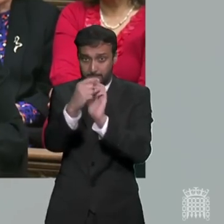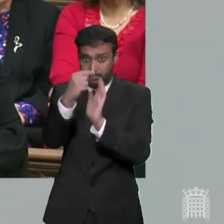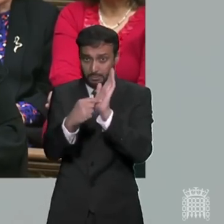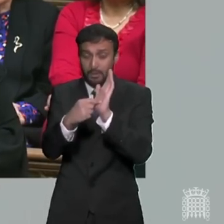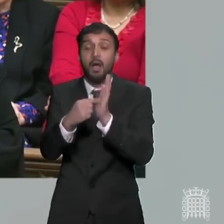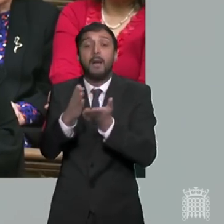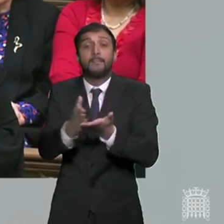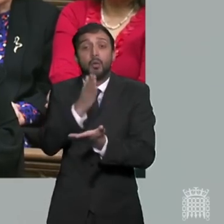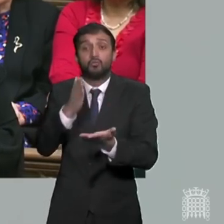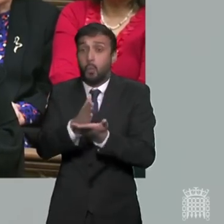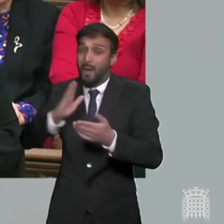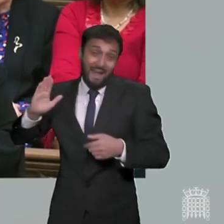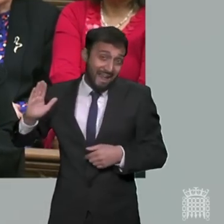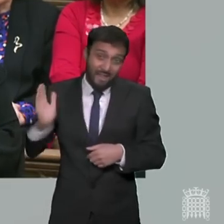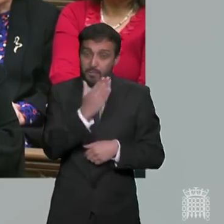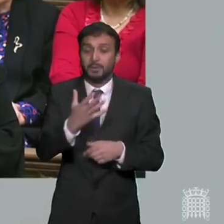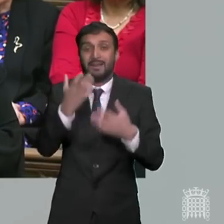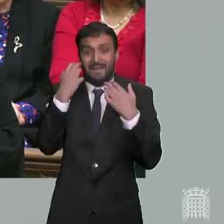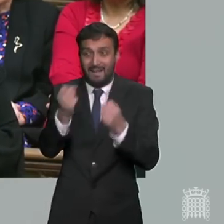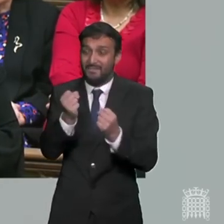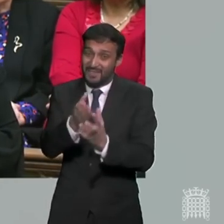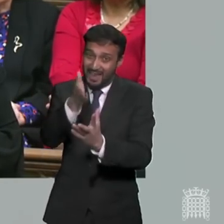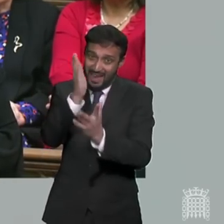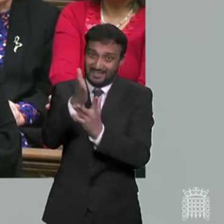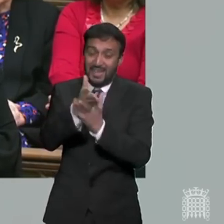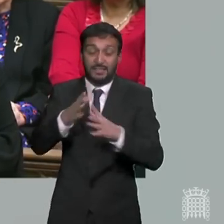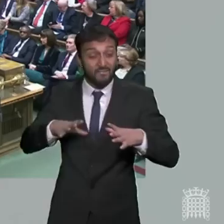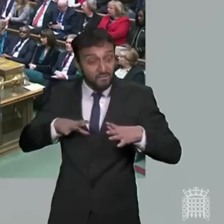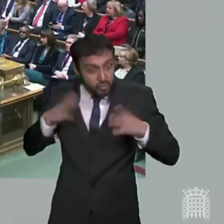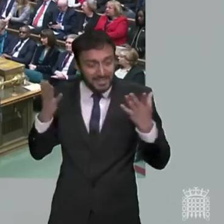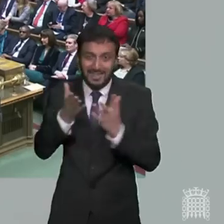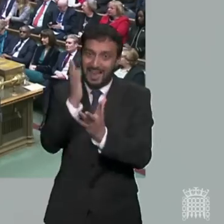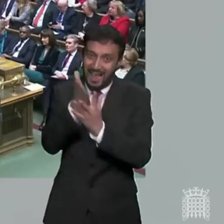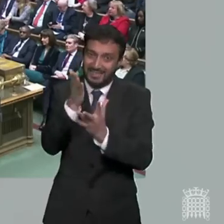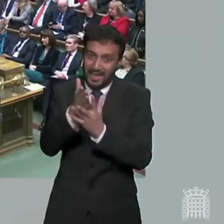has free access to their hard-earned money?